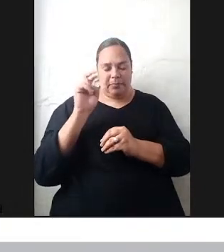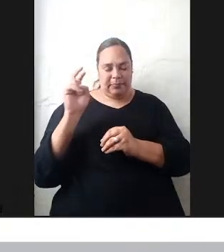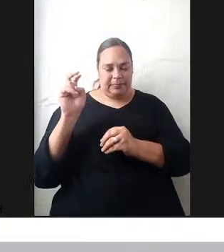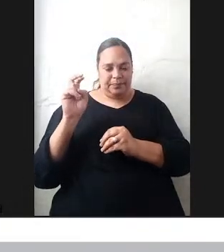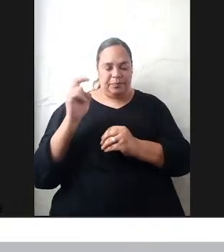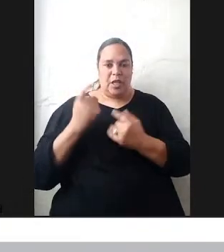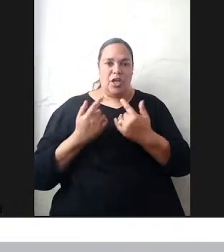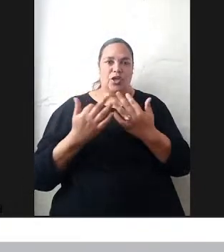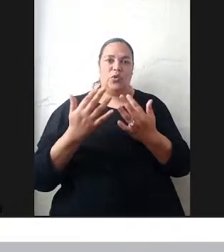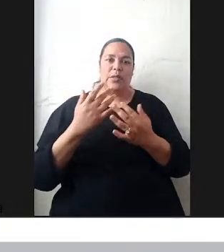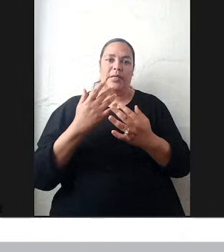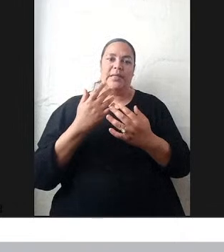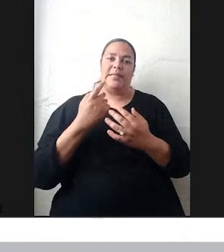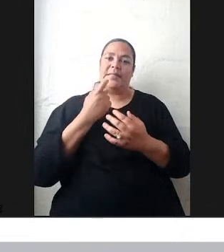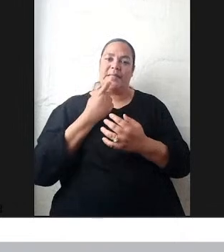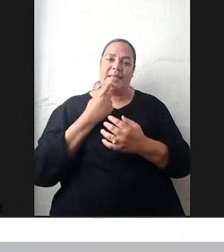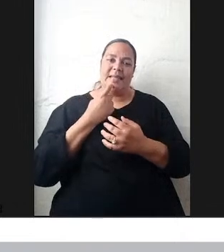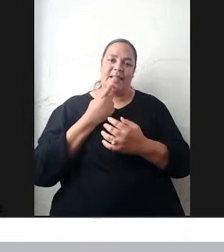steel,